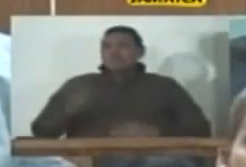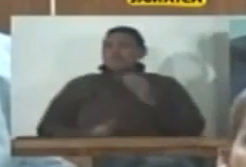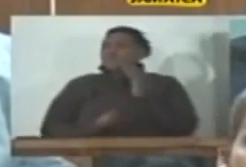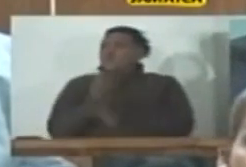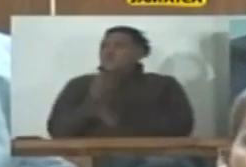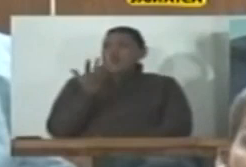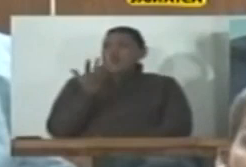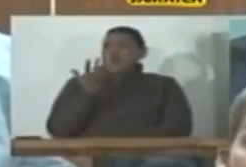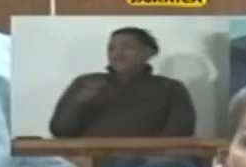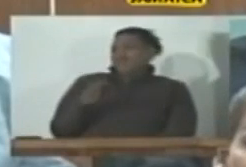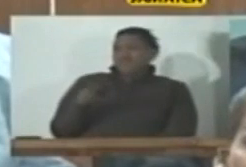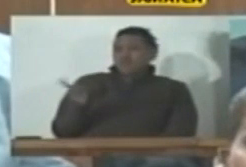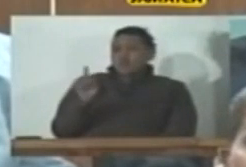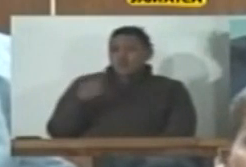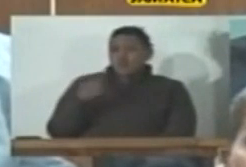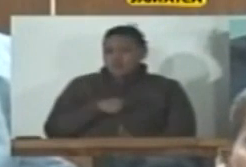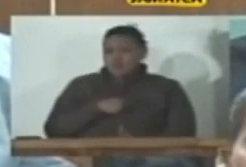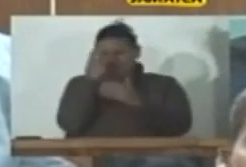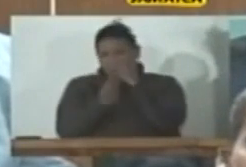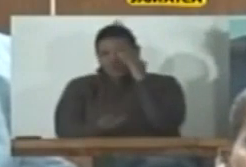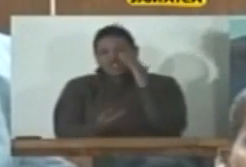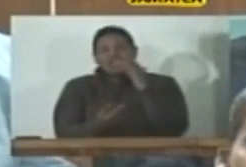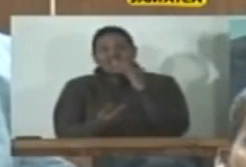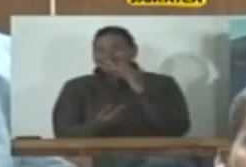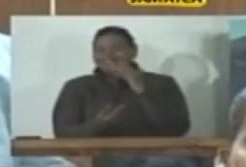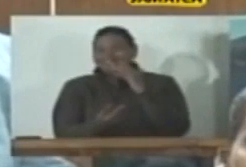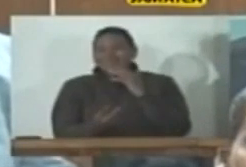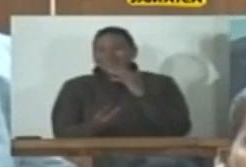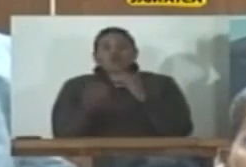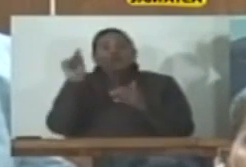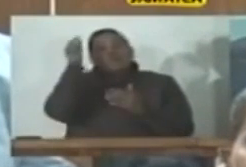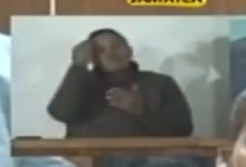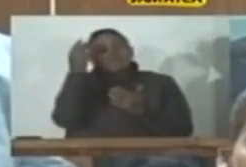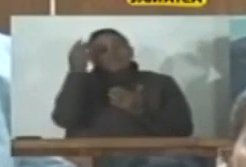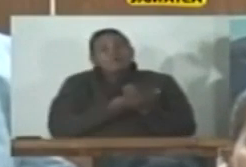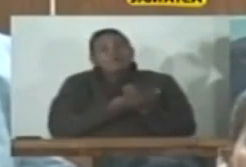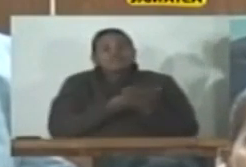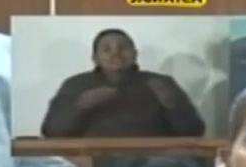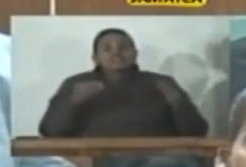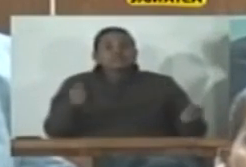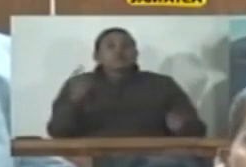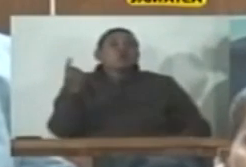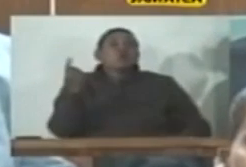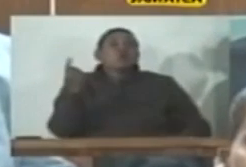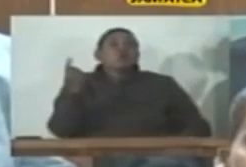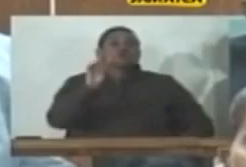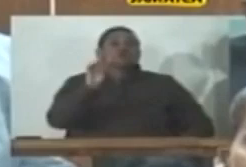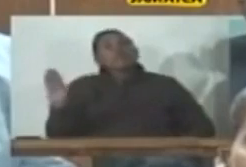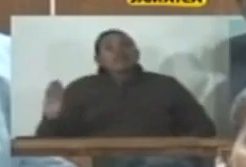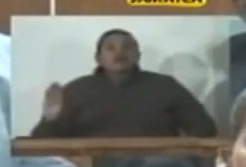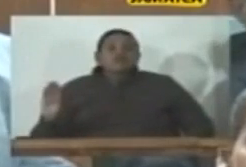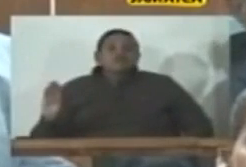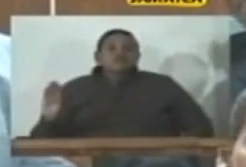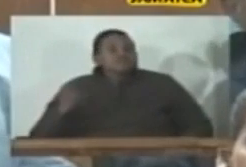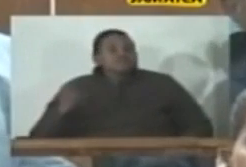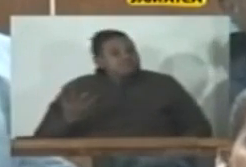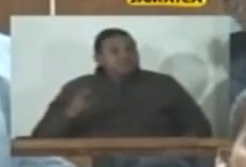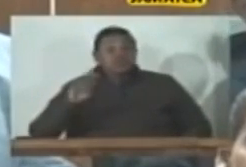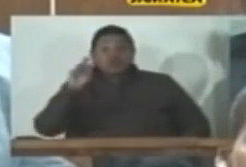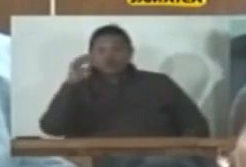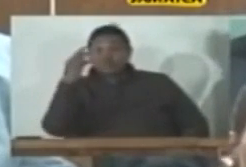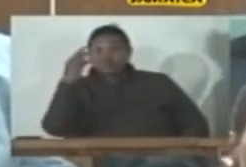budgeting to spend only $72 billion. In 2016, when this current JLP government came to